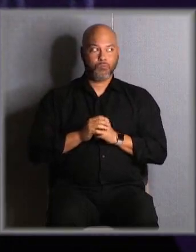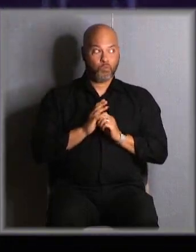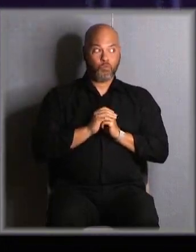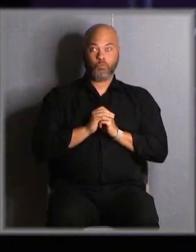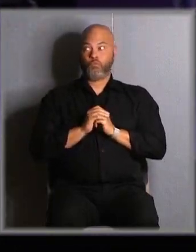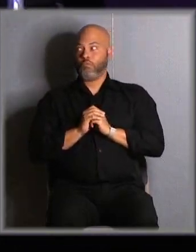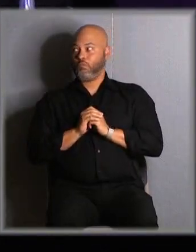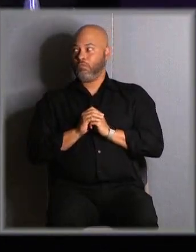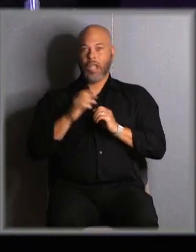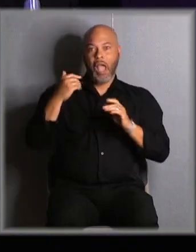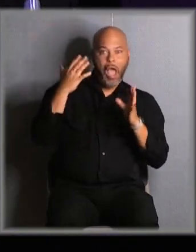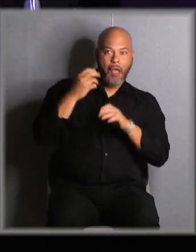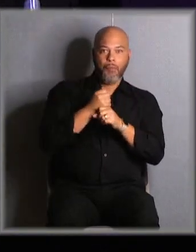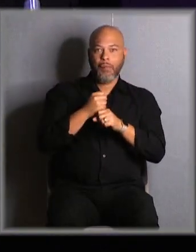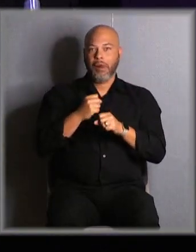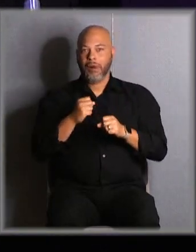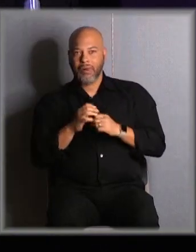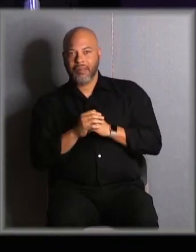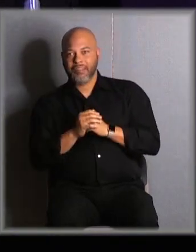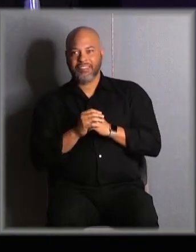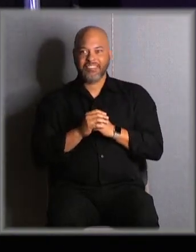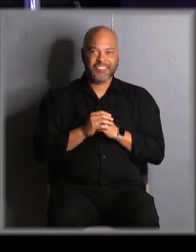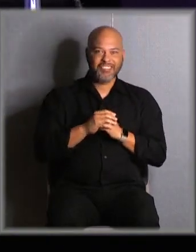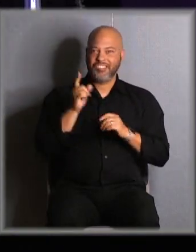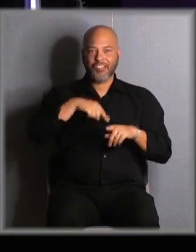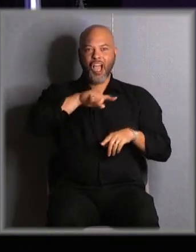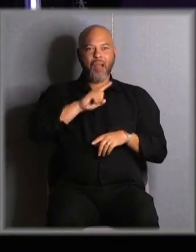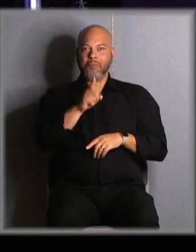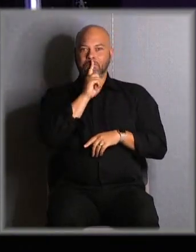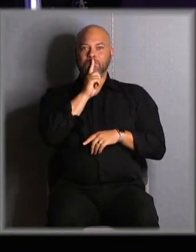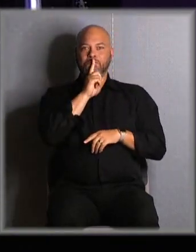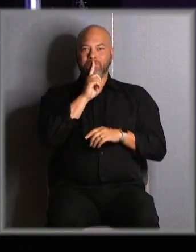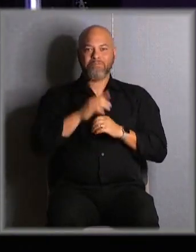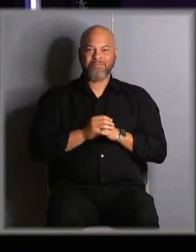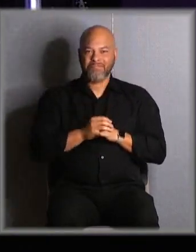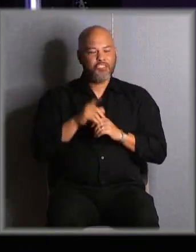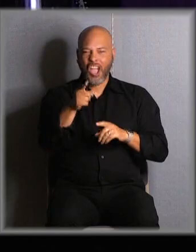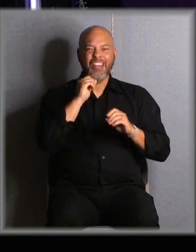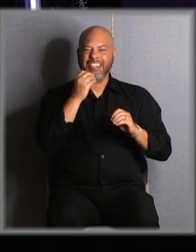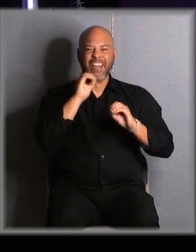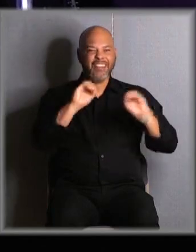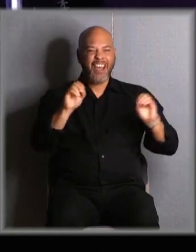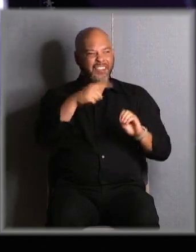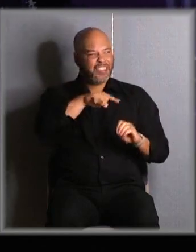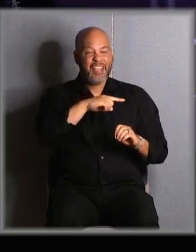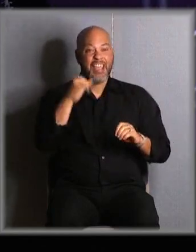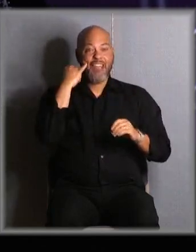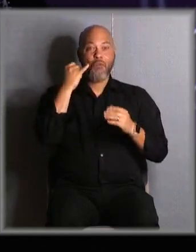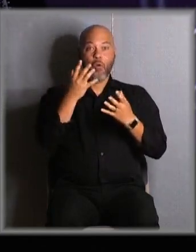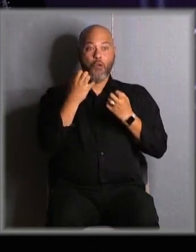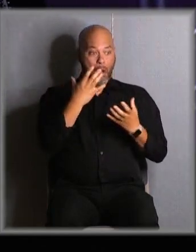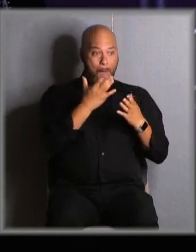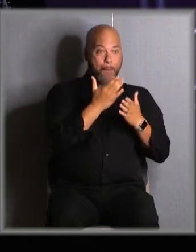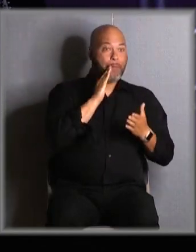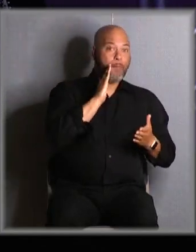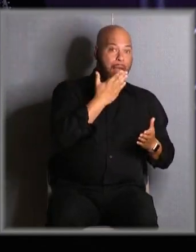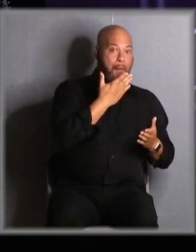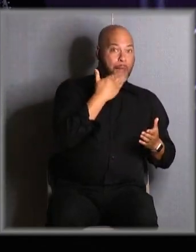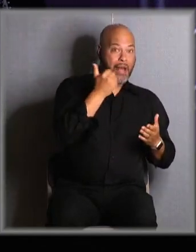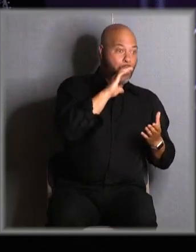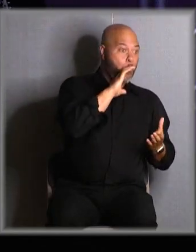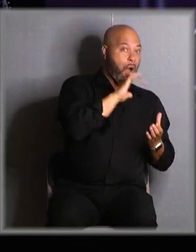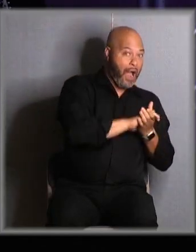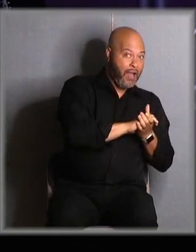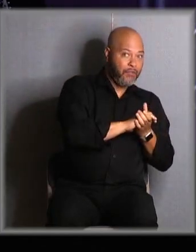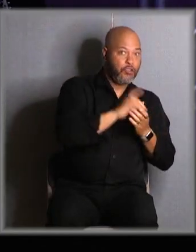I just try to make sense. But y'all ain't gonna say nothing. Y'all ain't gonna holler at the brother, are you? If you want a better wife, you become a